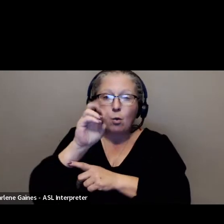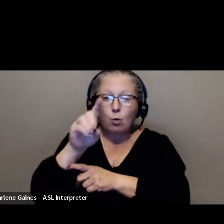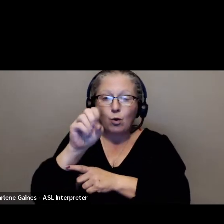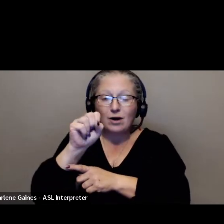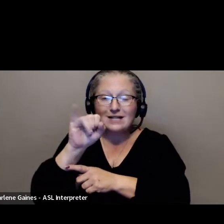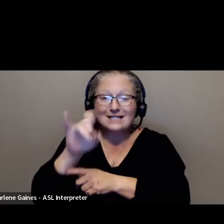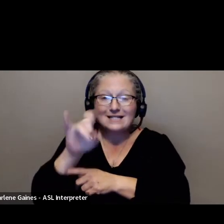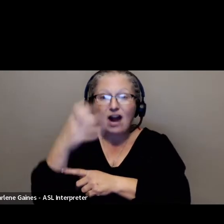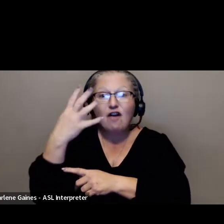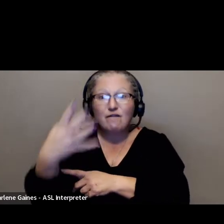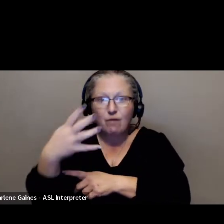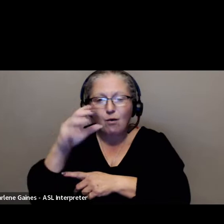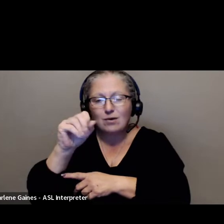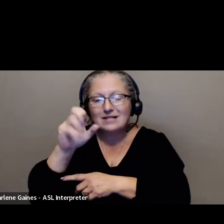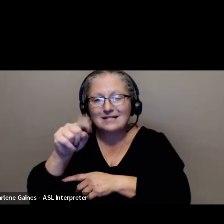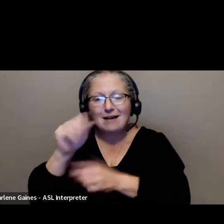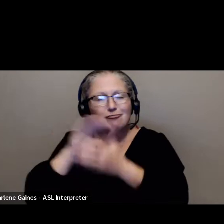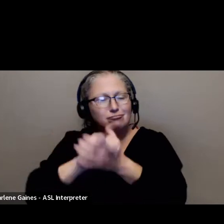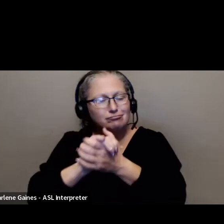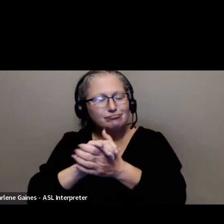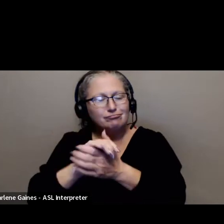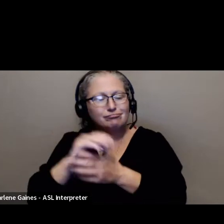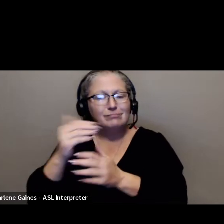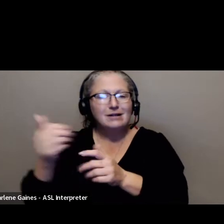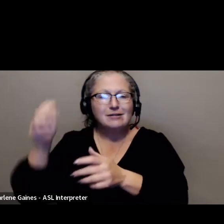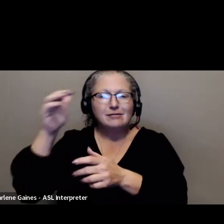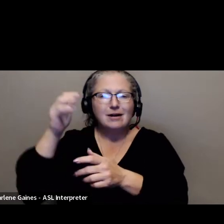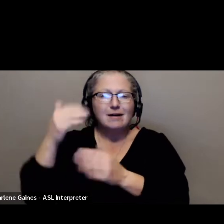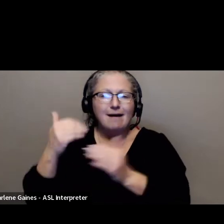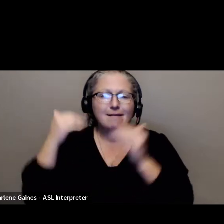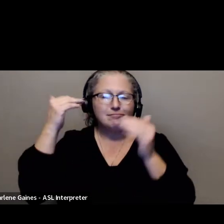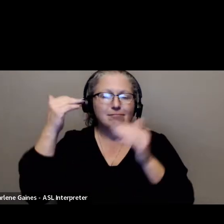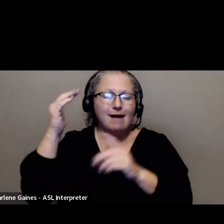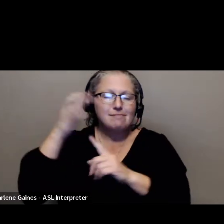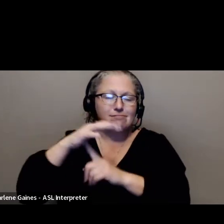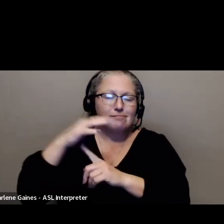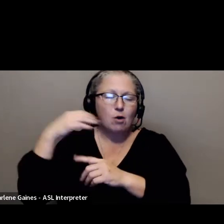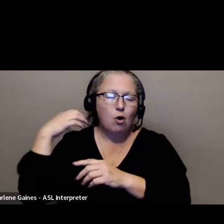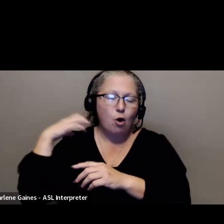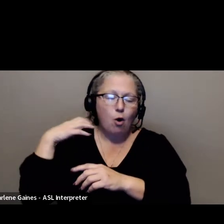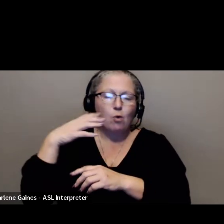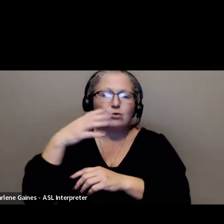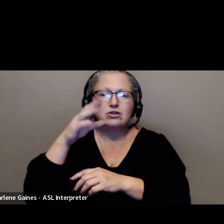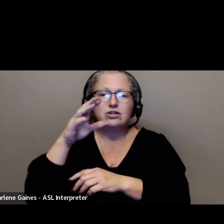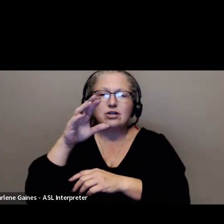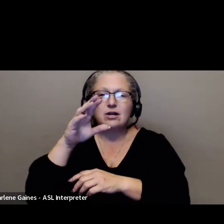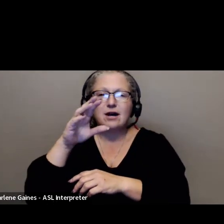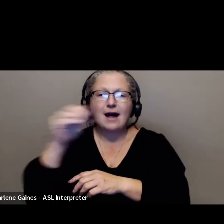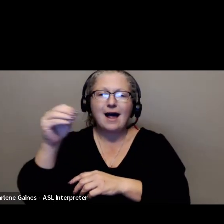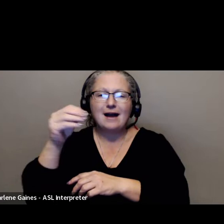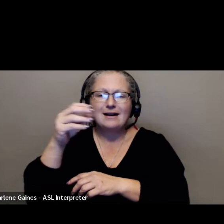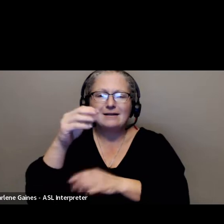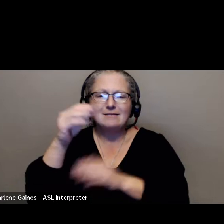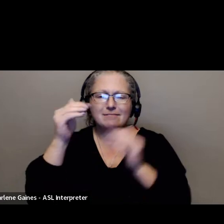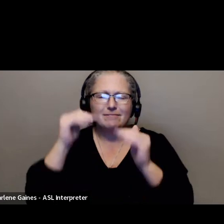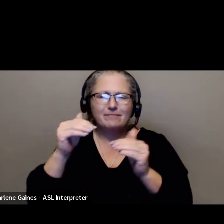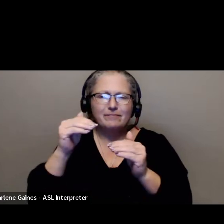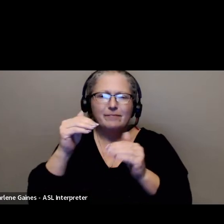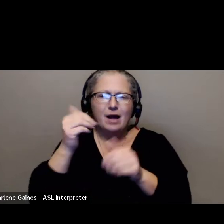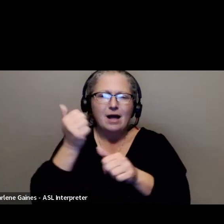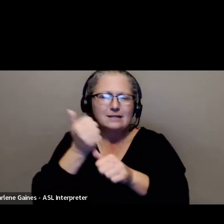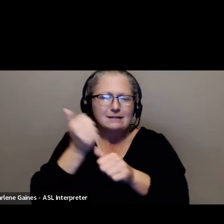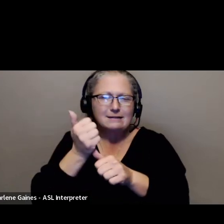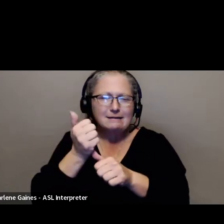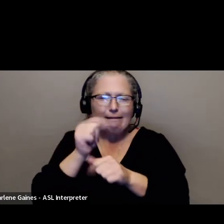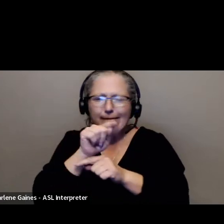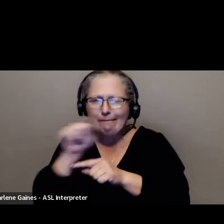sets. Congrats to head coach Annette Nettie Gennaro Trimble and assistant coaches Diane Halaufia. I don't know if I